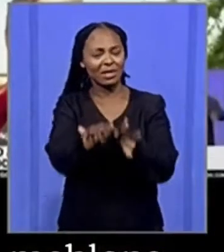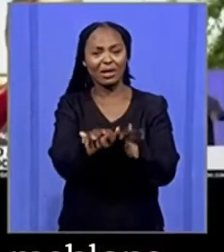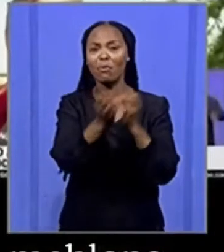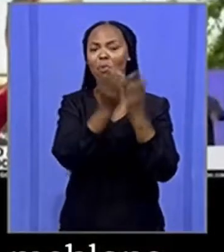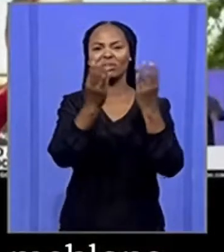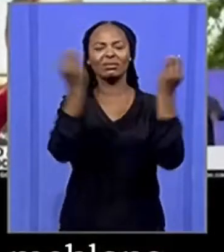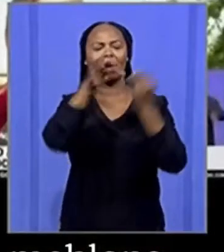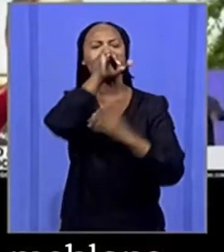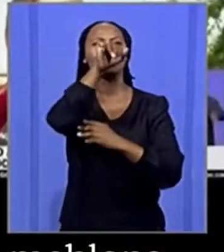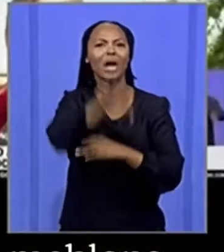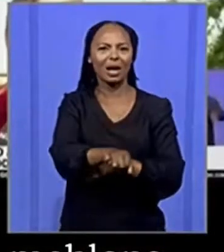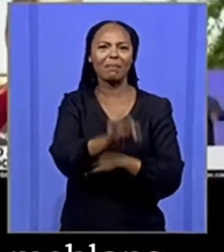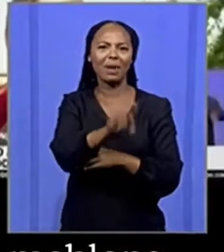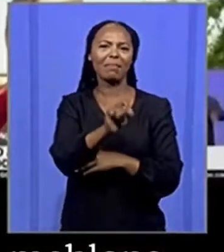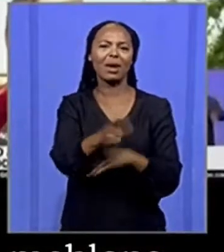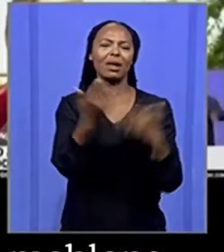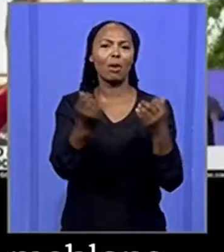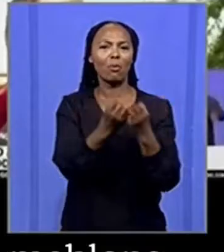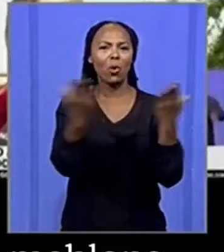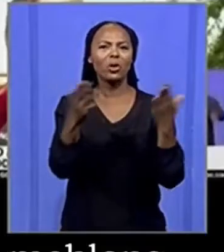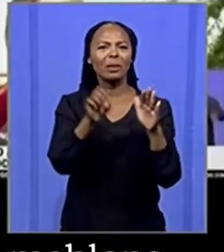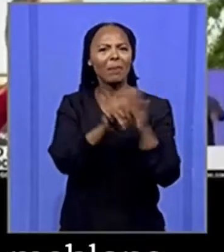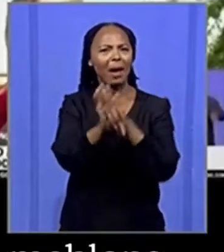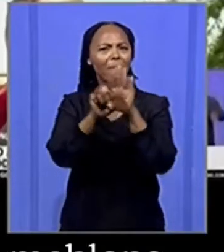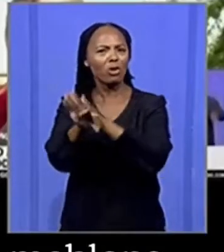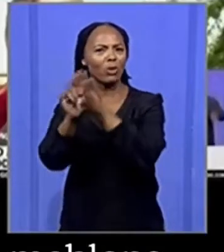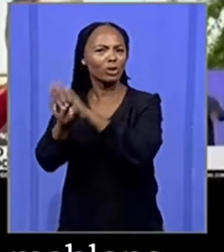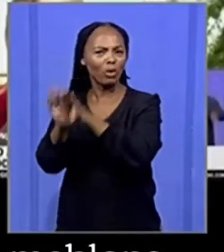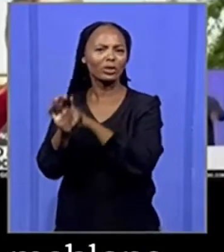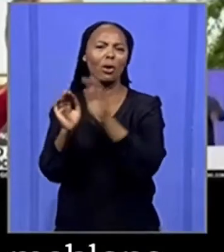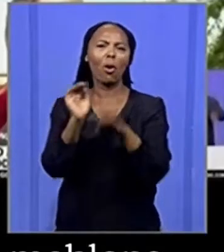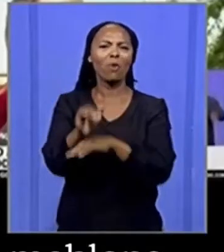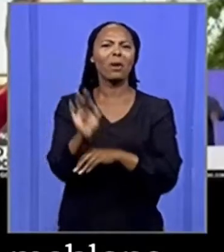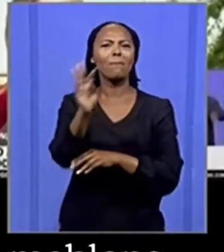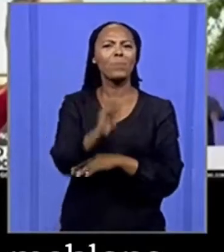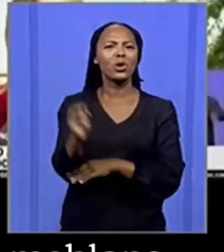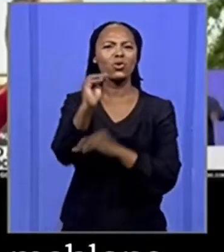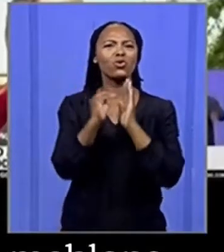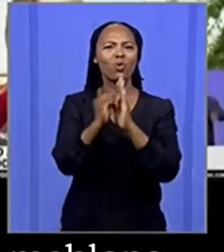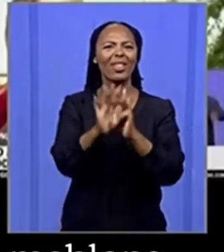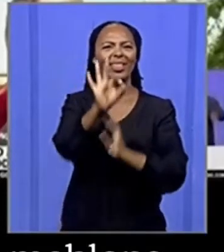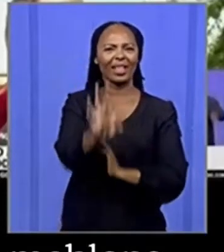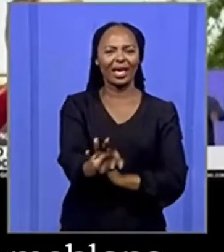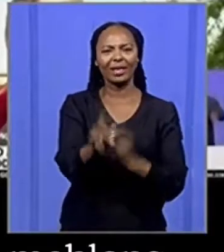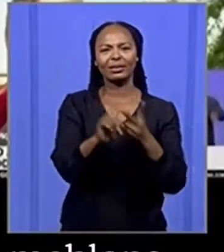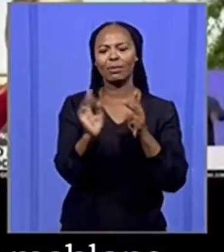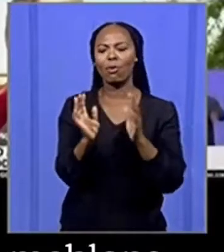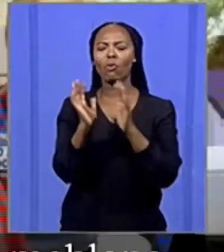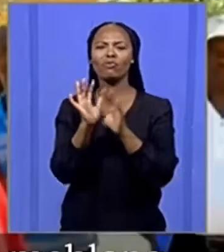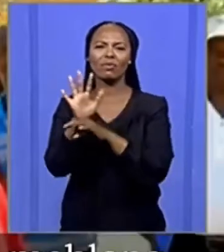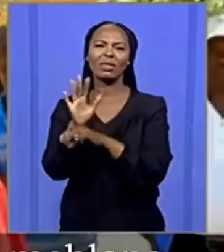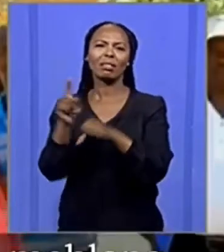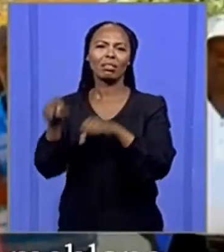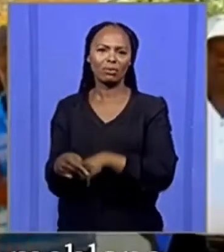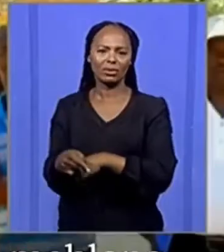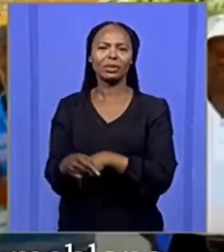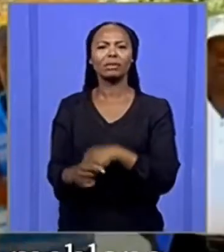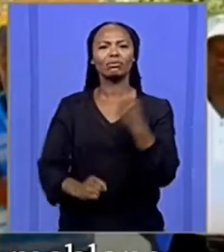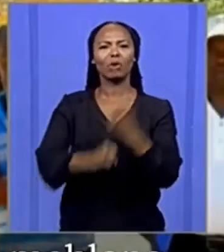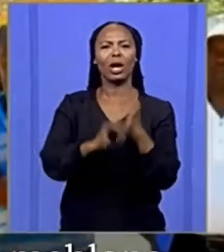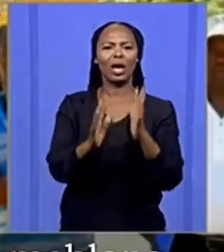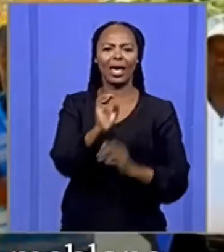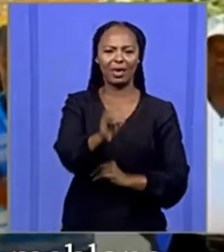tša leago fao e bogetšego ke batho ba go feta dimilione tše 3 le go abja maga a go feta 50,000. E motong ke a nthula ka